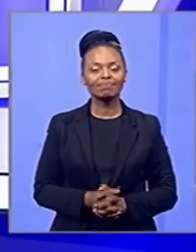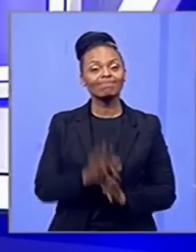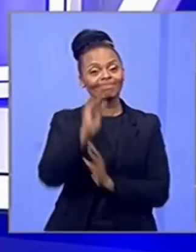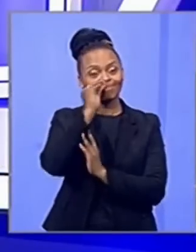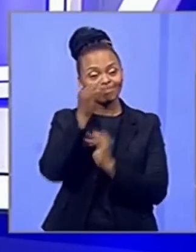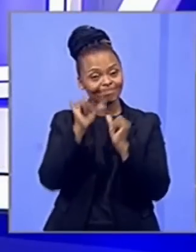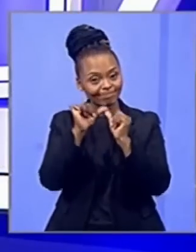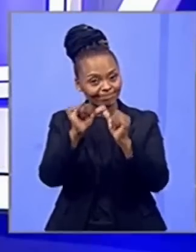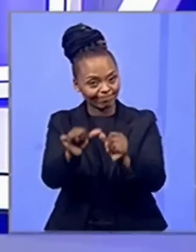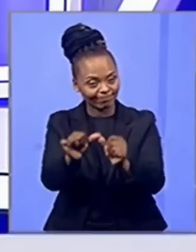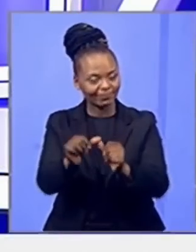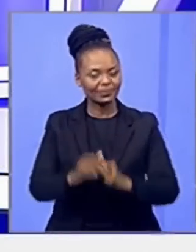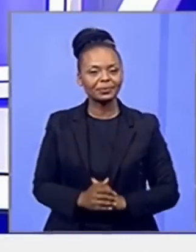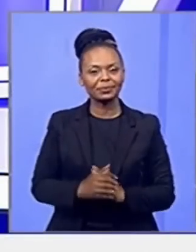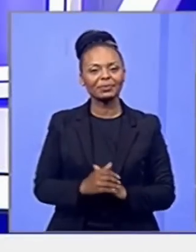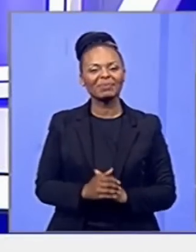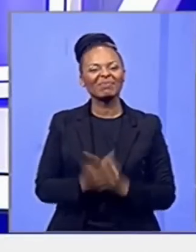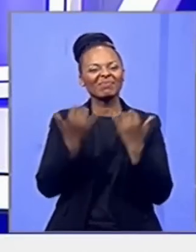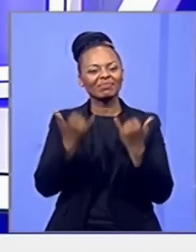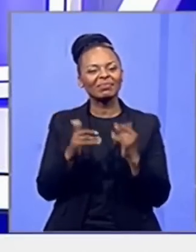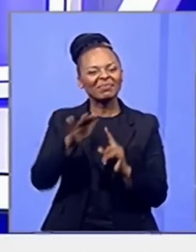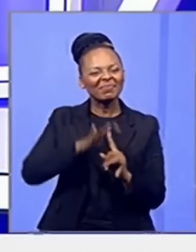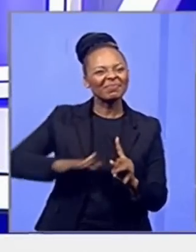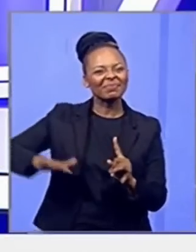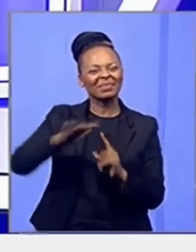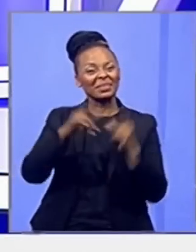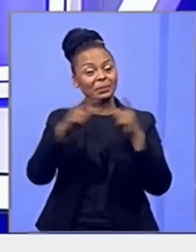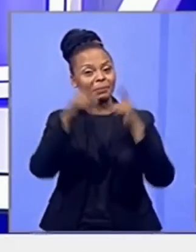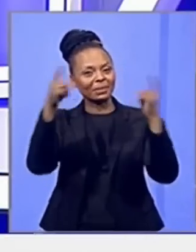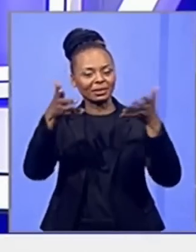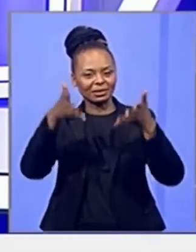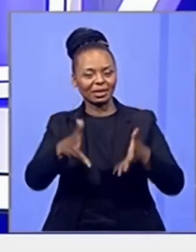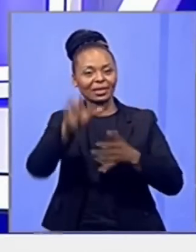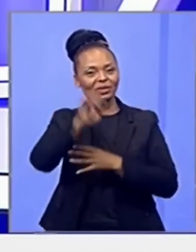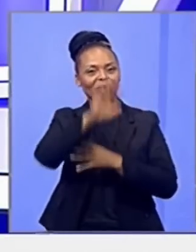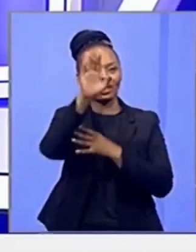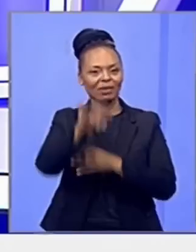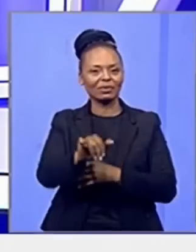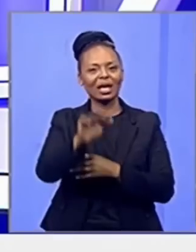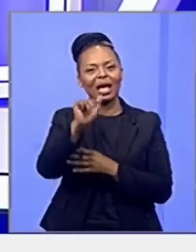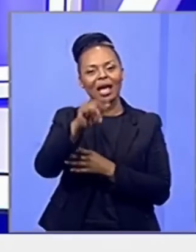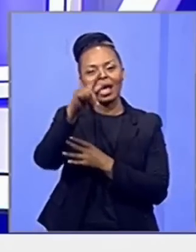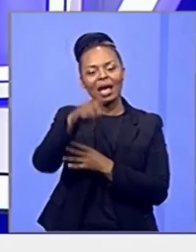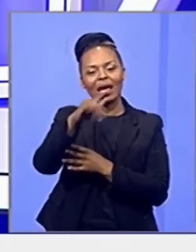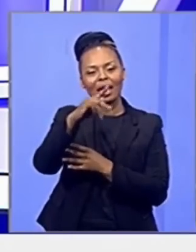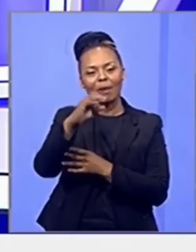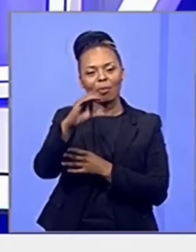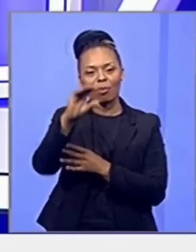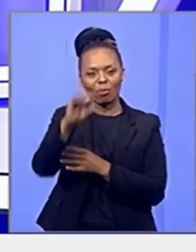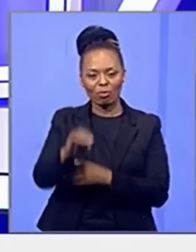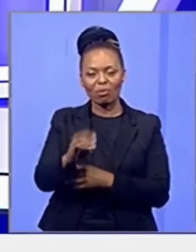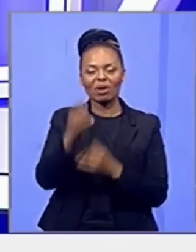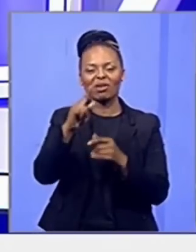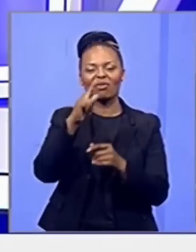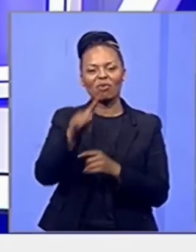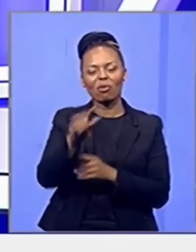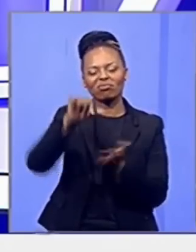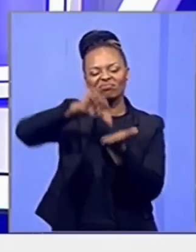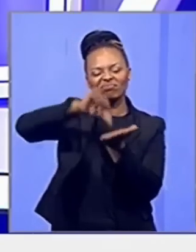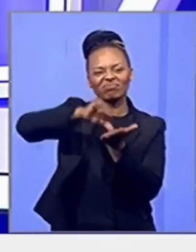Ditaba di tswela pele. Plante e kgolo le go fetisha ka Afrika Borwa EPCO e le ya go pšhatlaganya dipeu tša oli